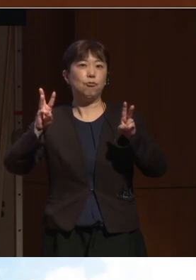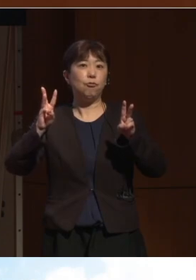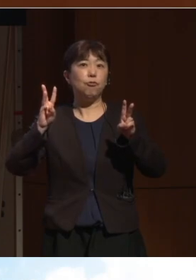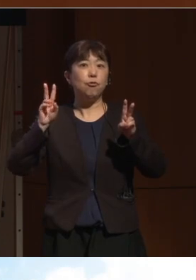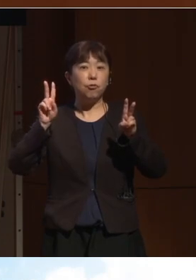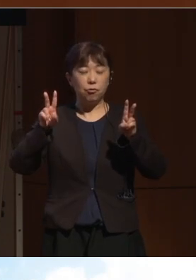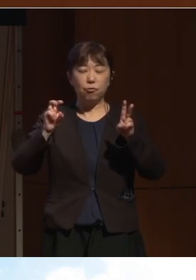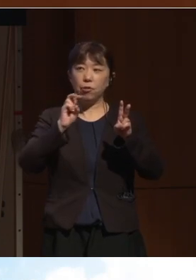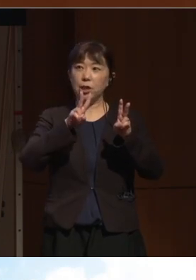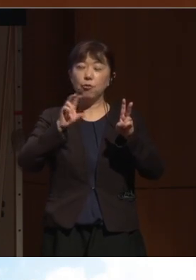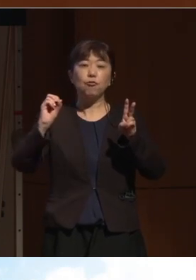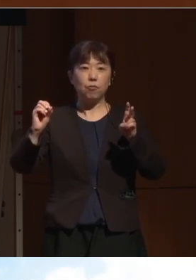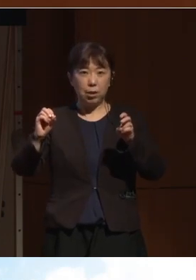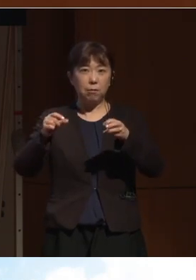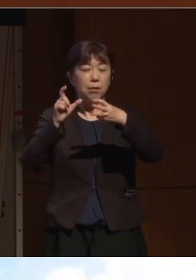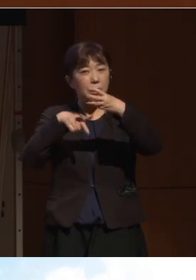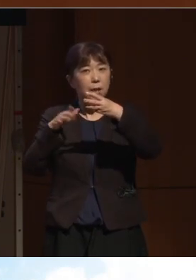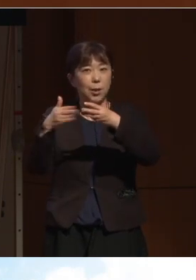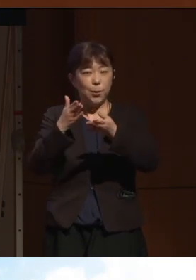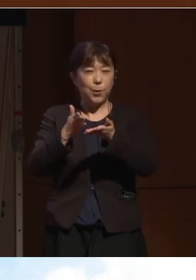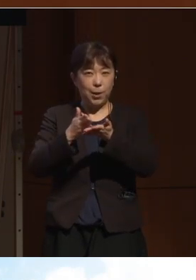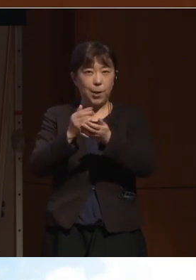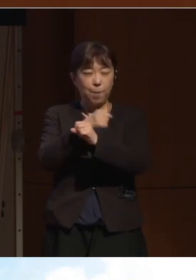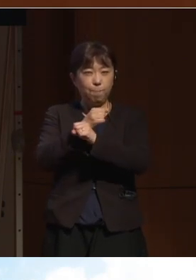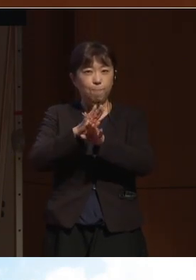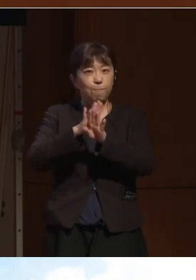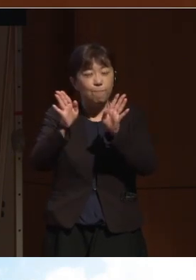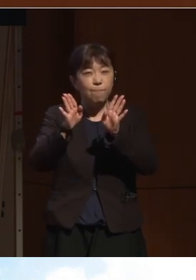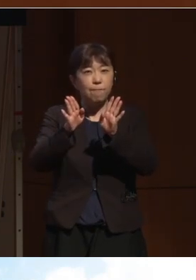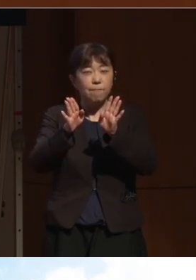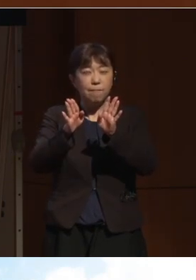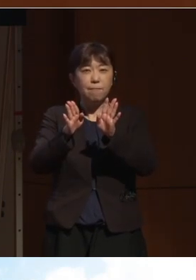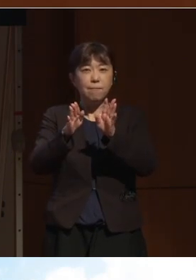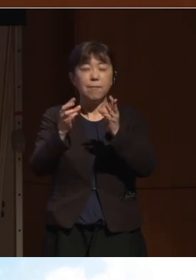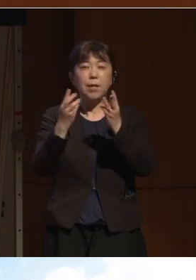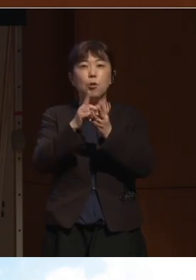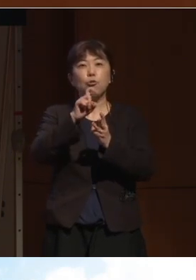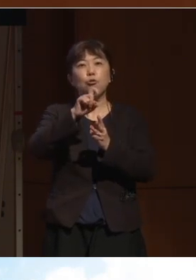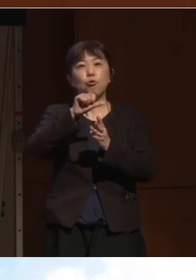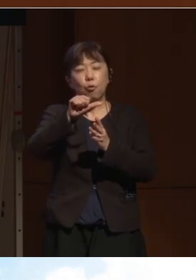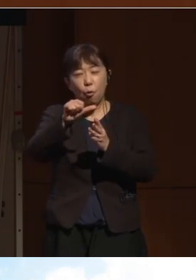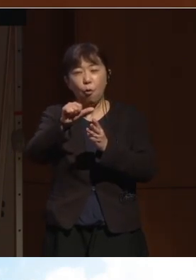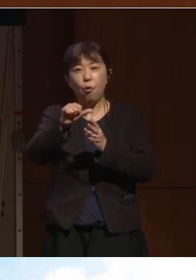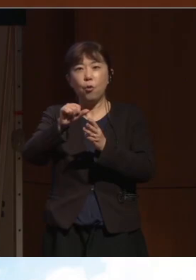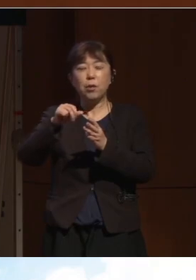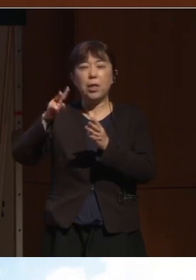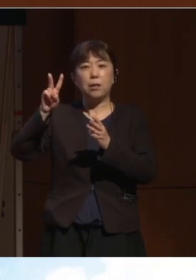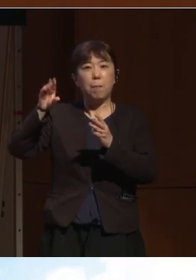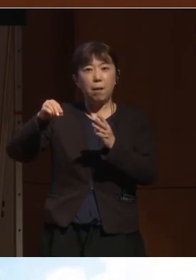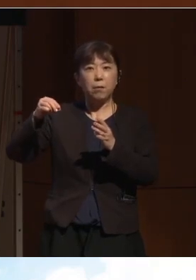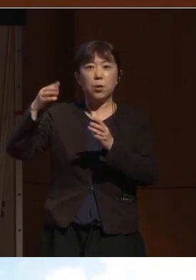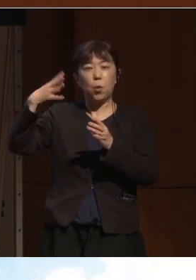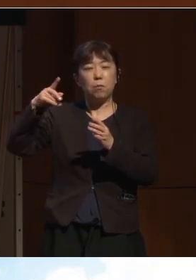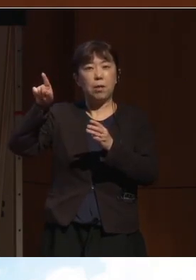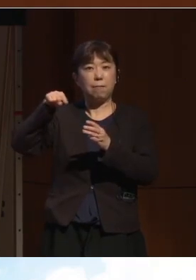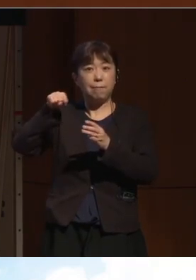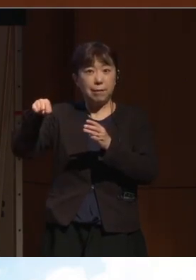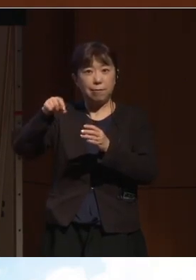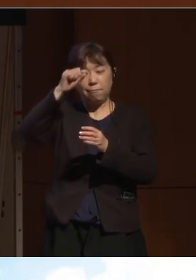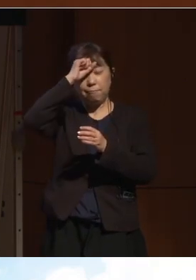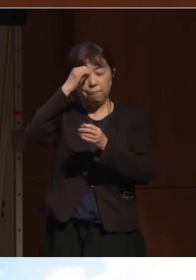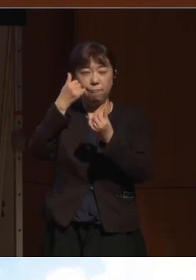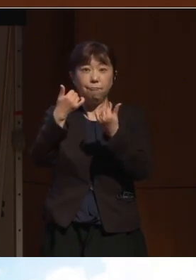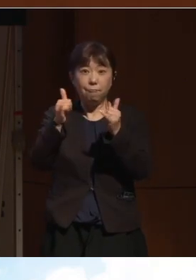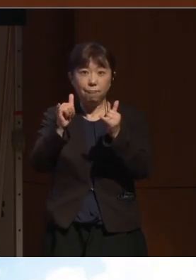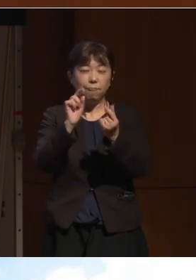in 49,000 participants globally with a range of major outputs. The most well-known of those is dexamethasone, as I'll come on to in